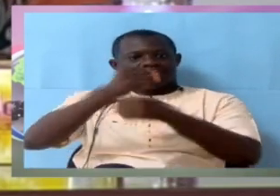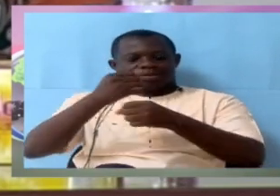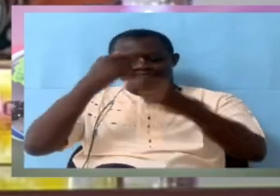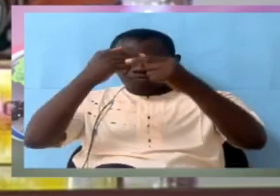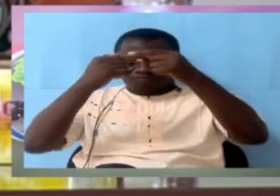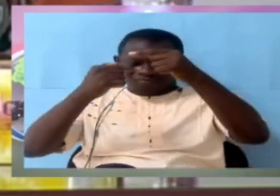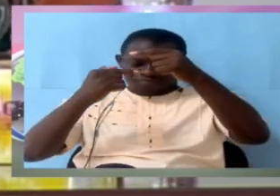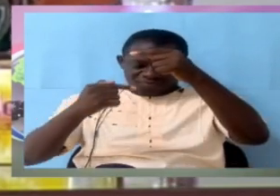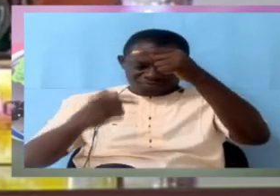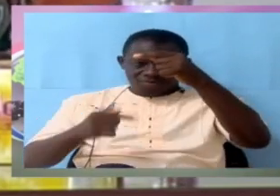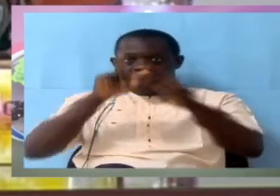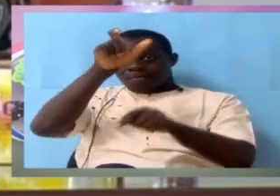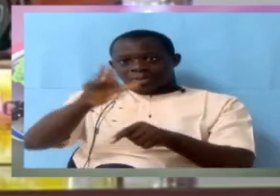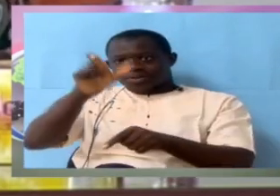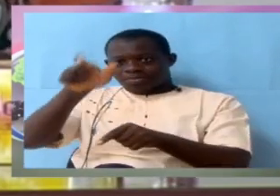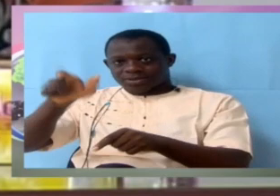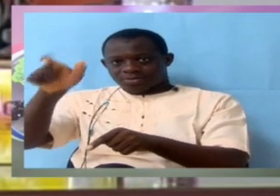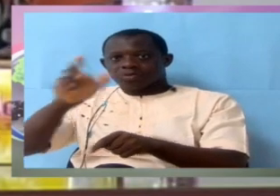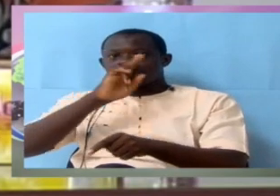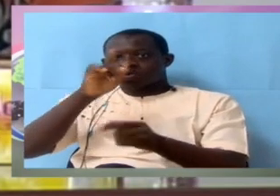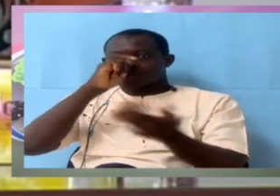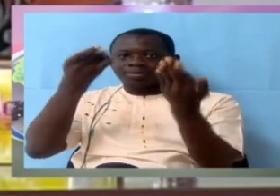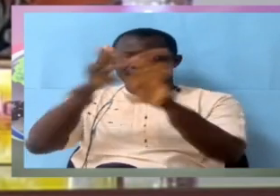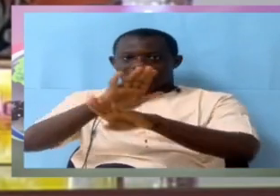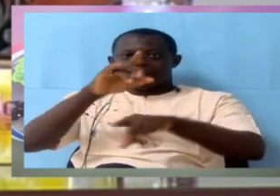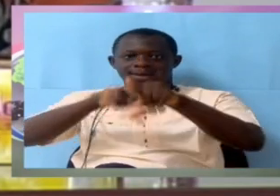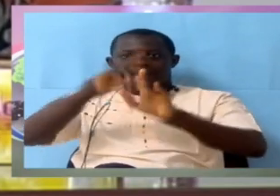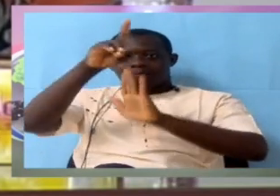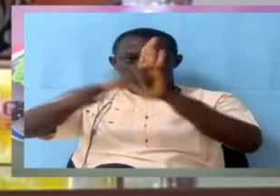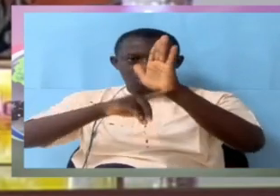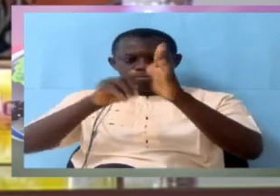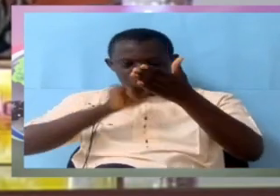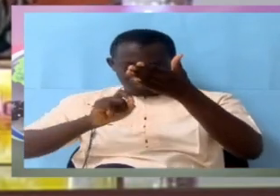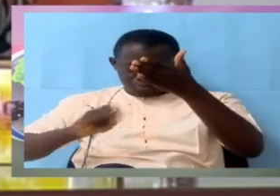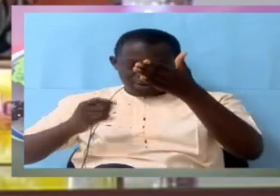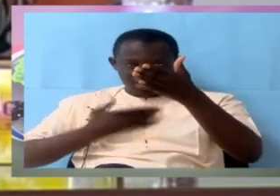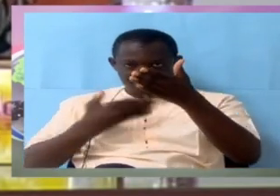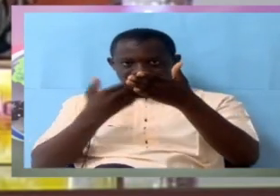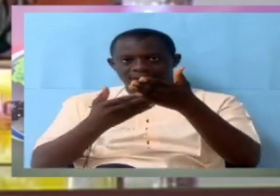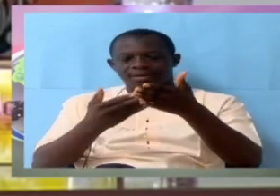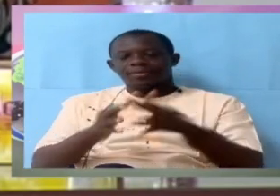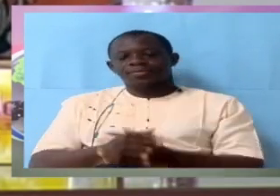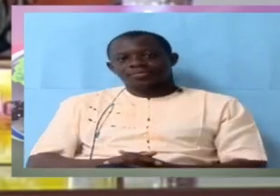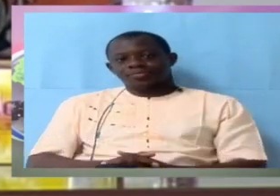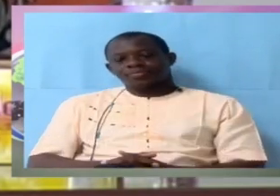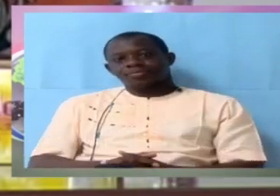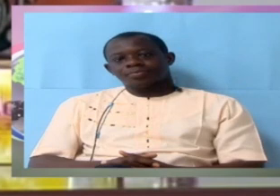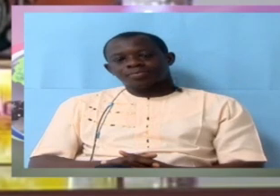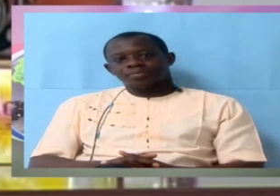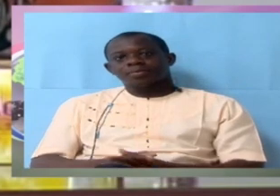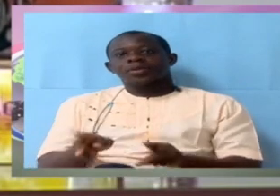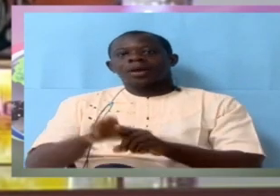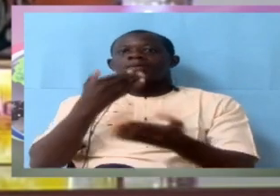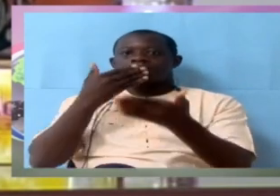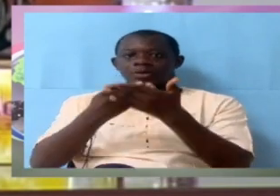who died during the program. And ye mol pol fo jemi alon ko be safirinje ko menu fada jaralo nyi wicho nyin kono. Please, can